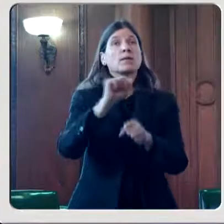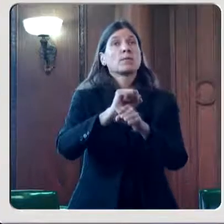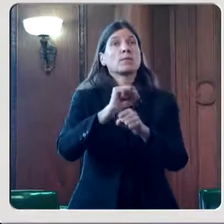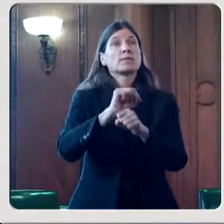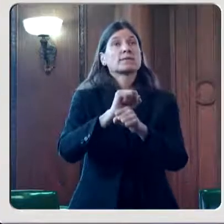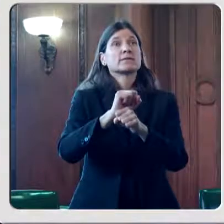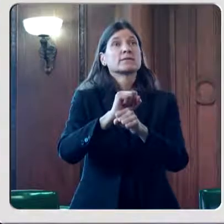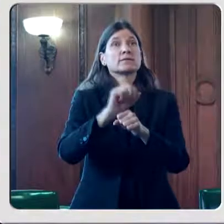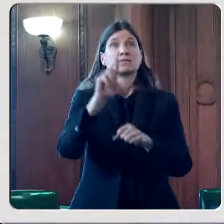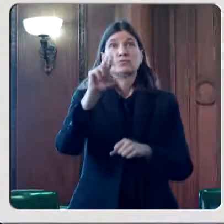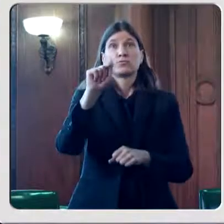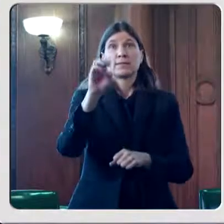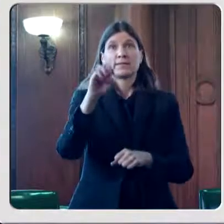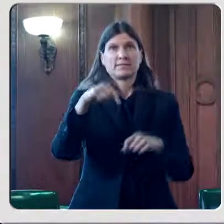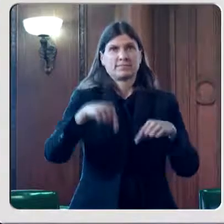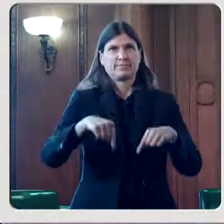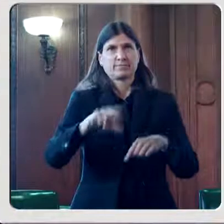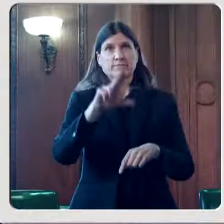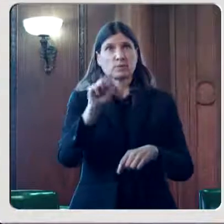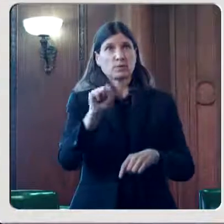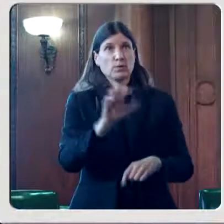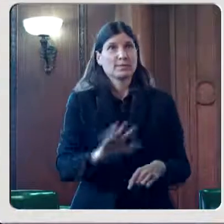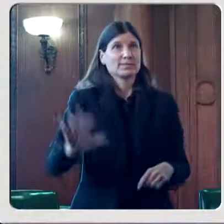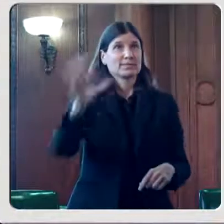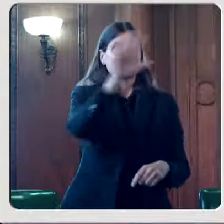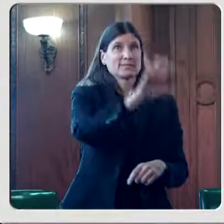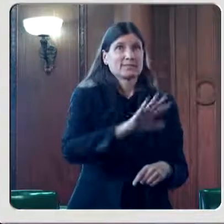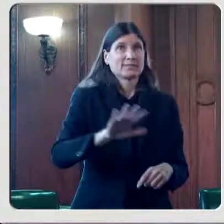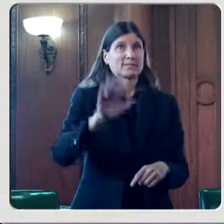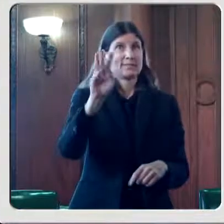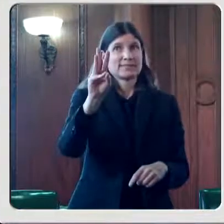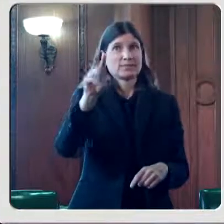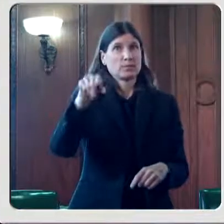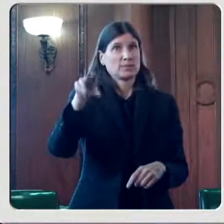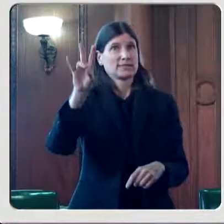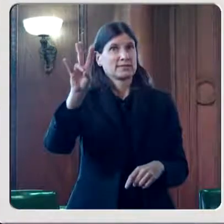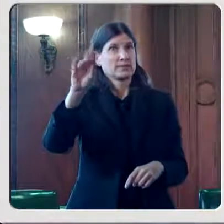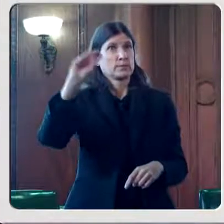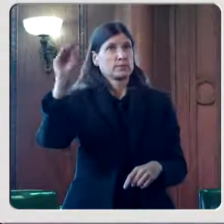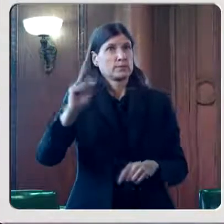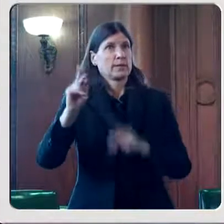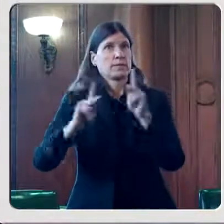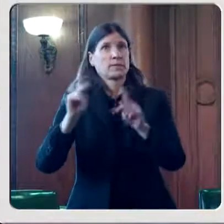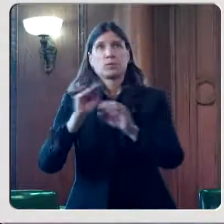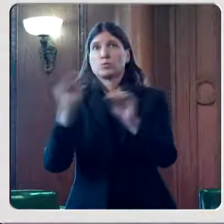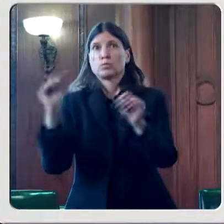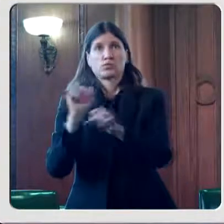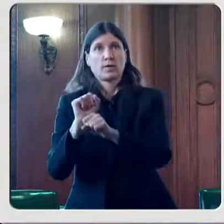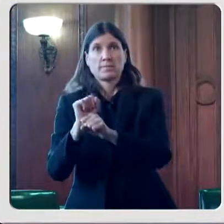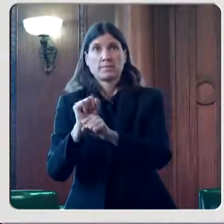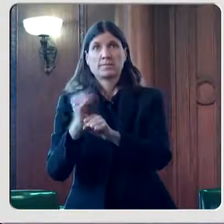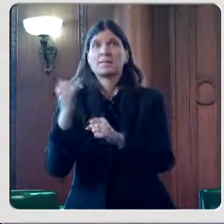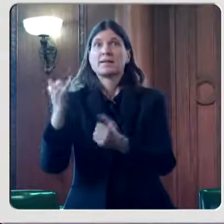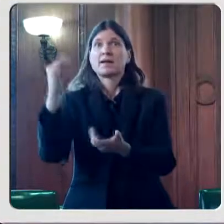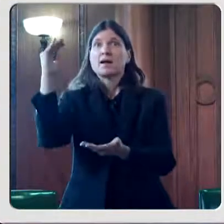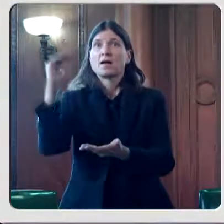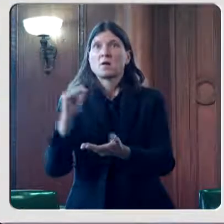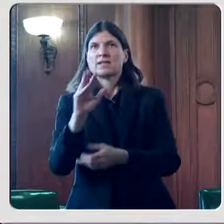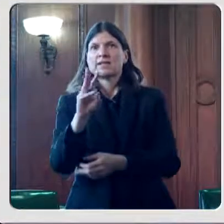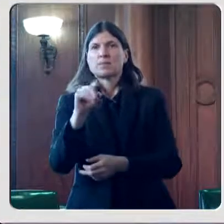in December to 6.3 in January. So majority